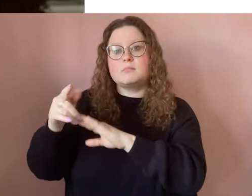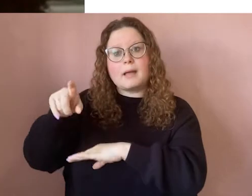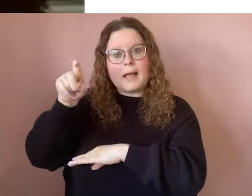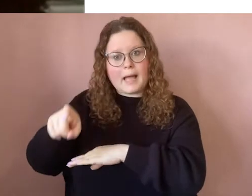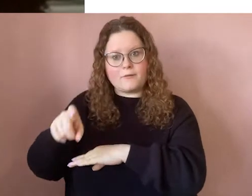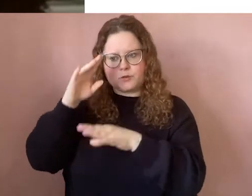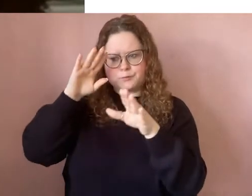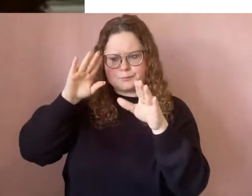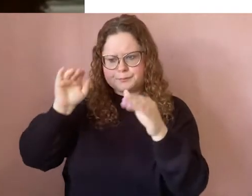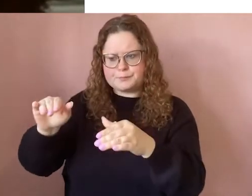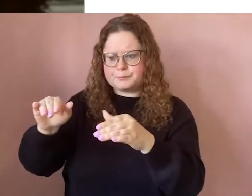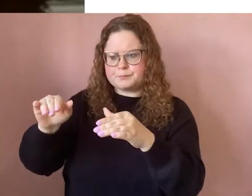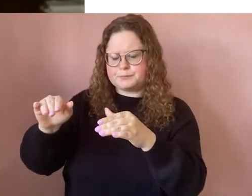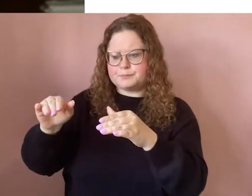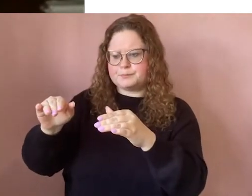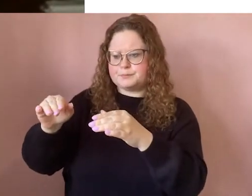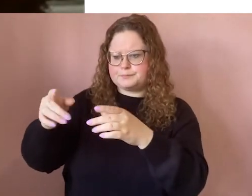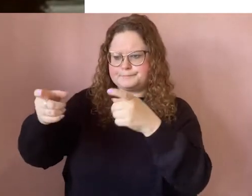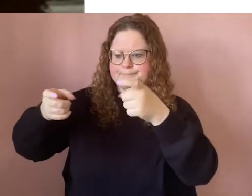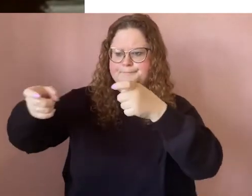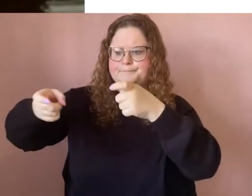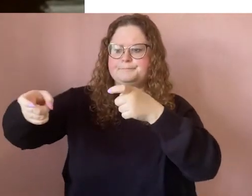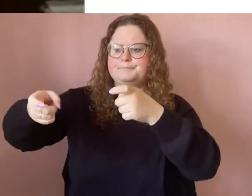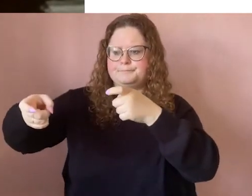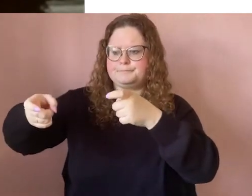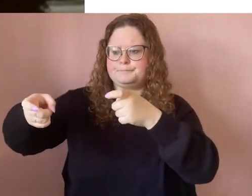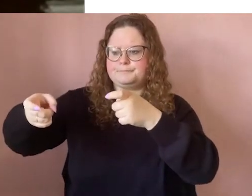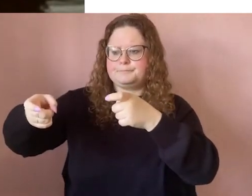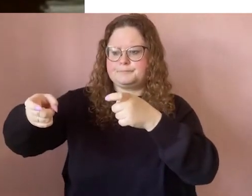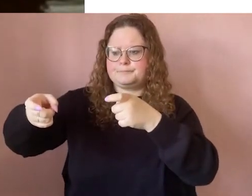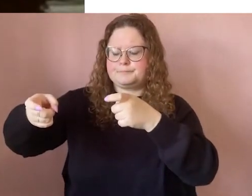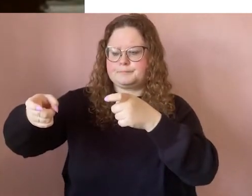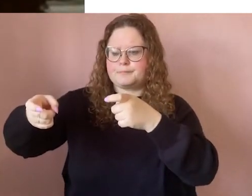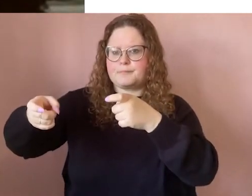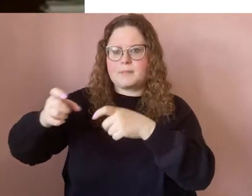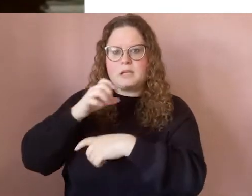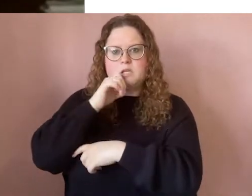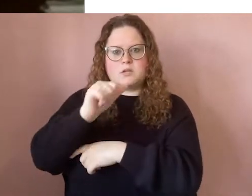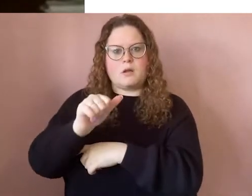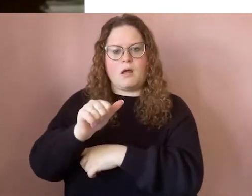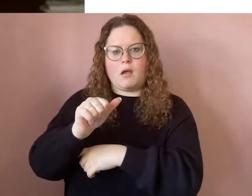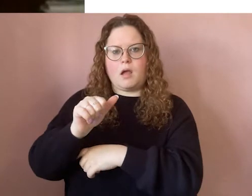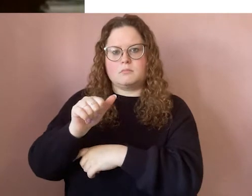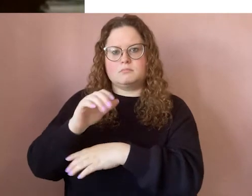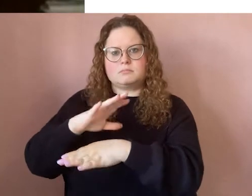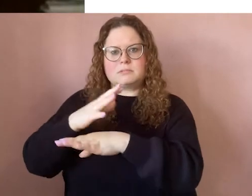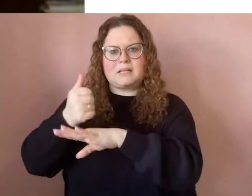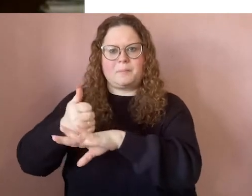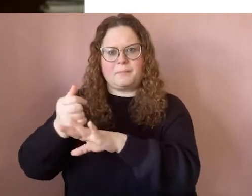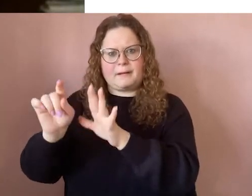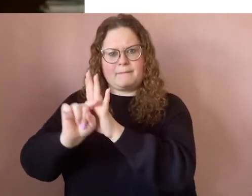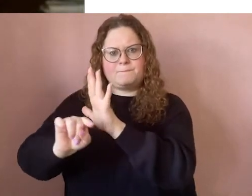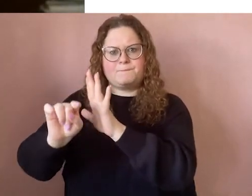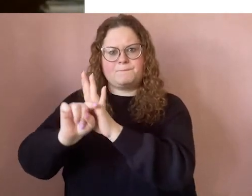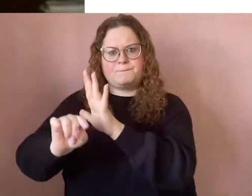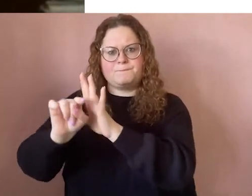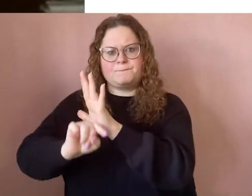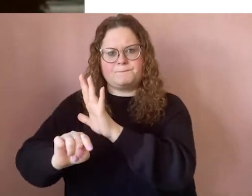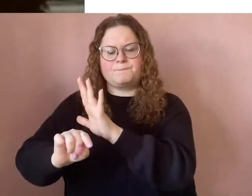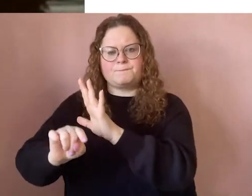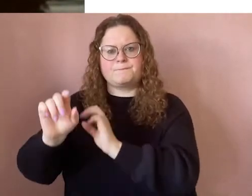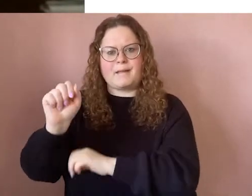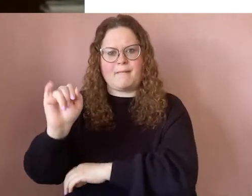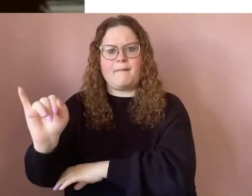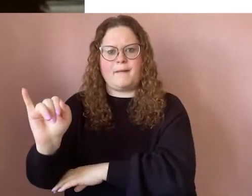learning, the technology community itself, to ensure that they don't create vehicles that have nothing but grief